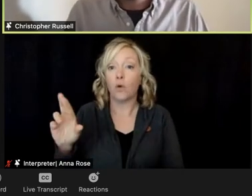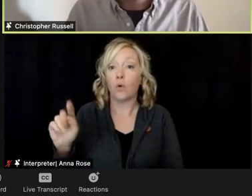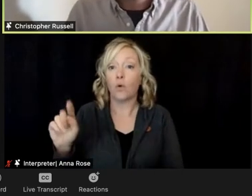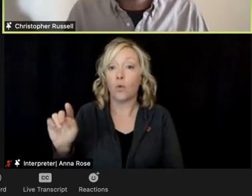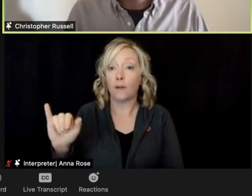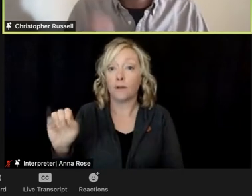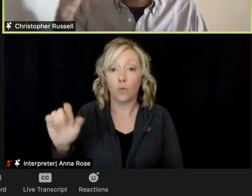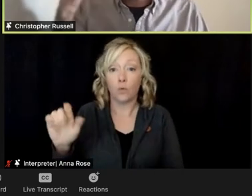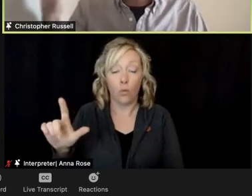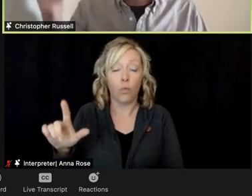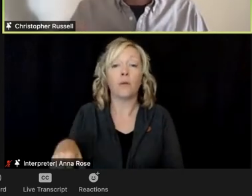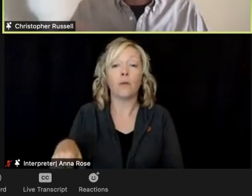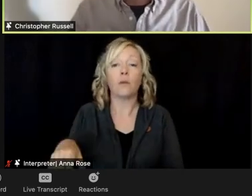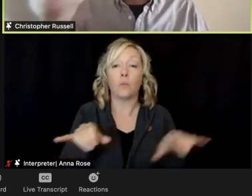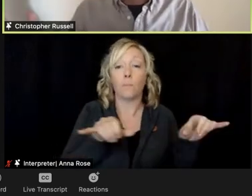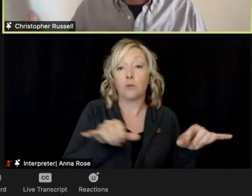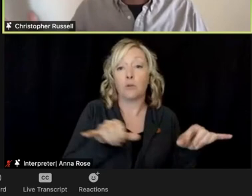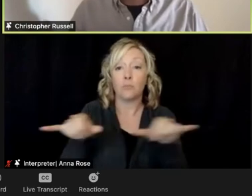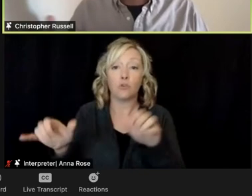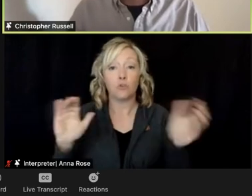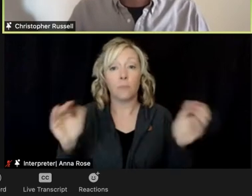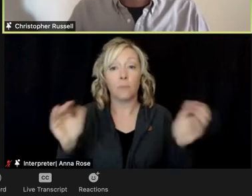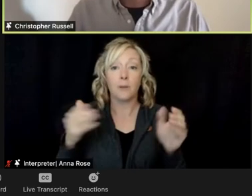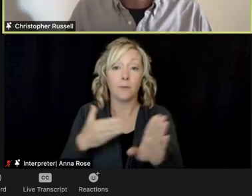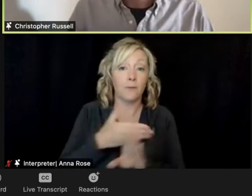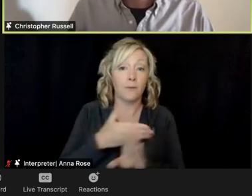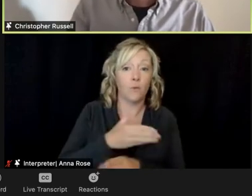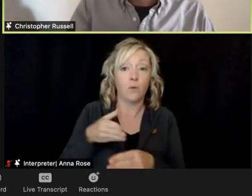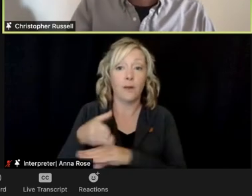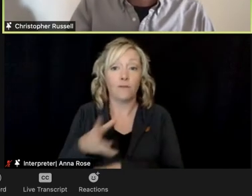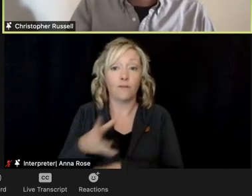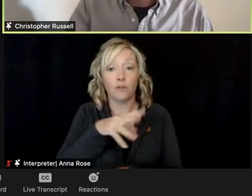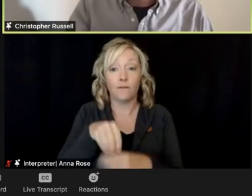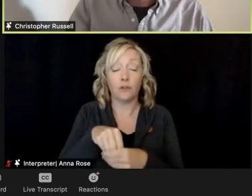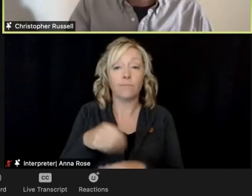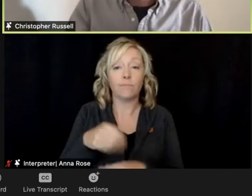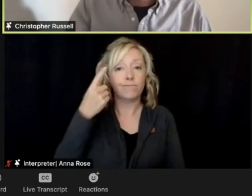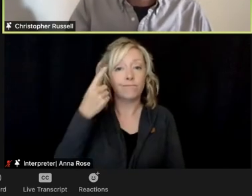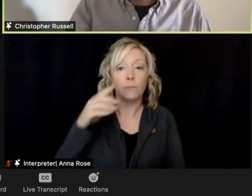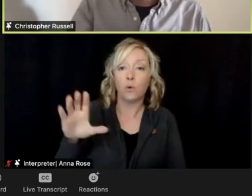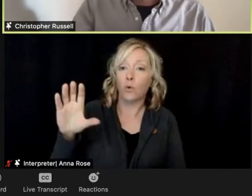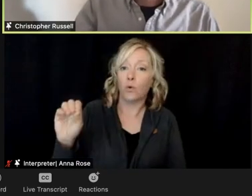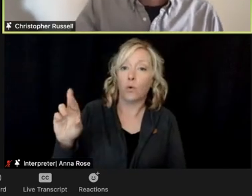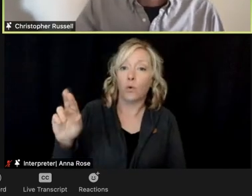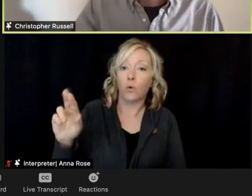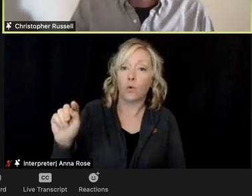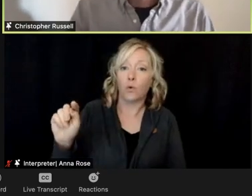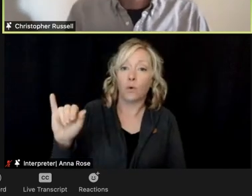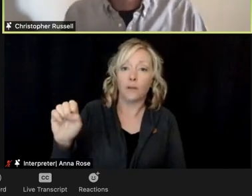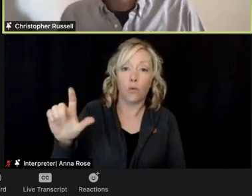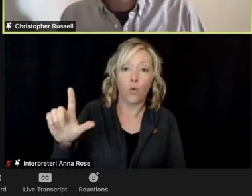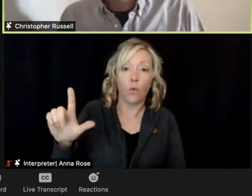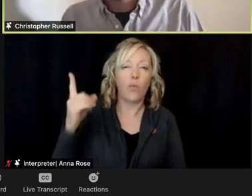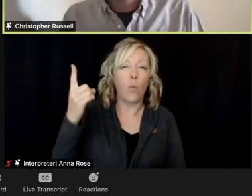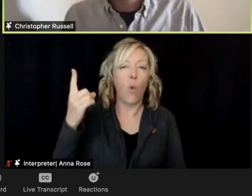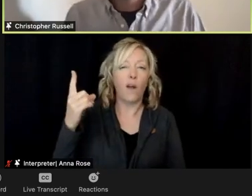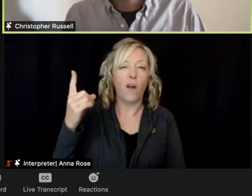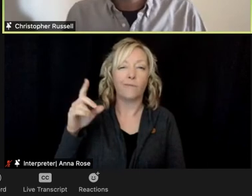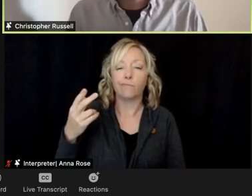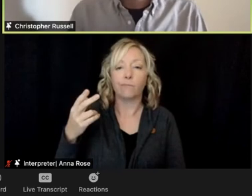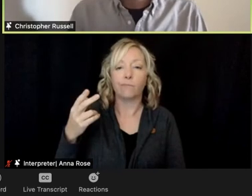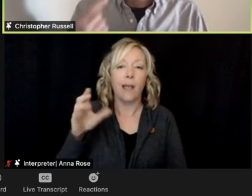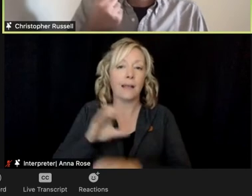stress hormone that your brain releases when you're stressed, along with adrenaline and norepinephrine. But cortisol